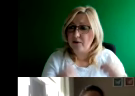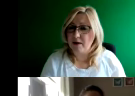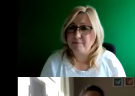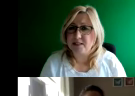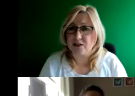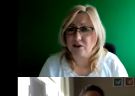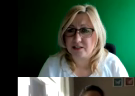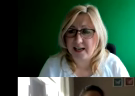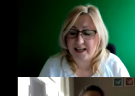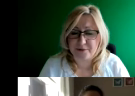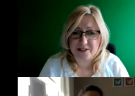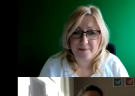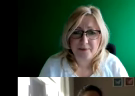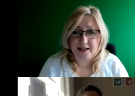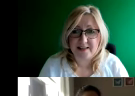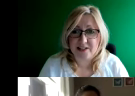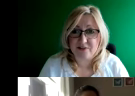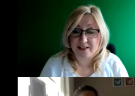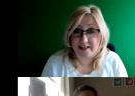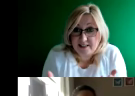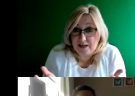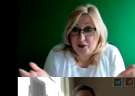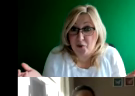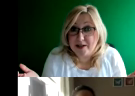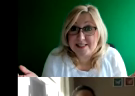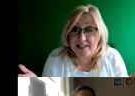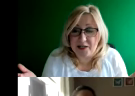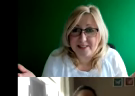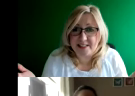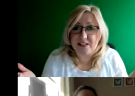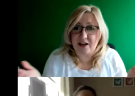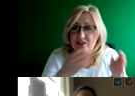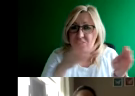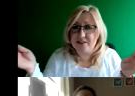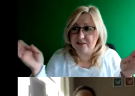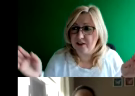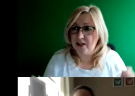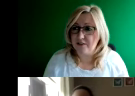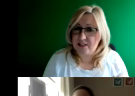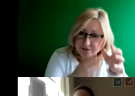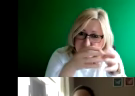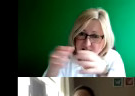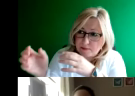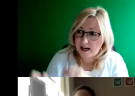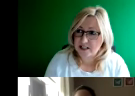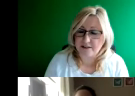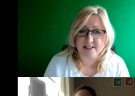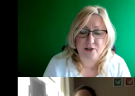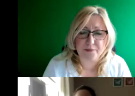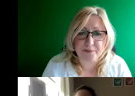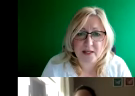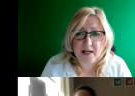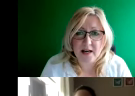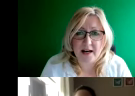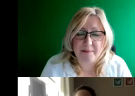and how it maps to thought and language. And then you've got, like, in linguistics, you've got tons of different subcategories